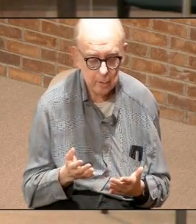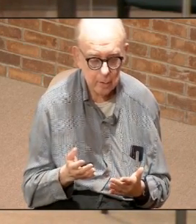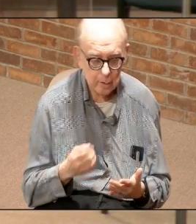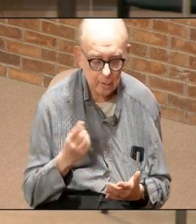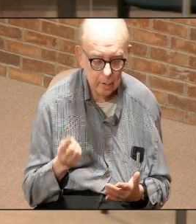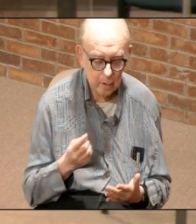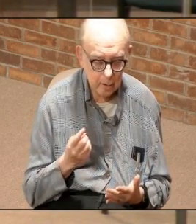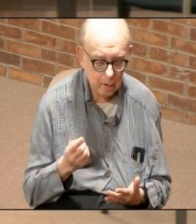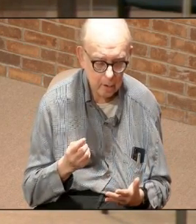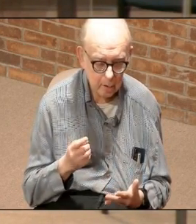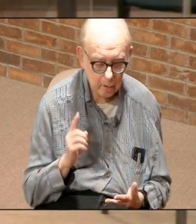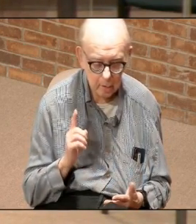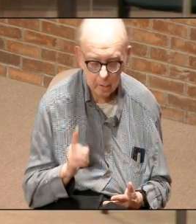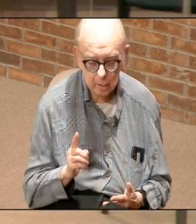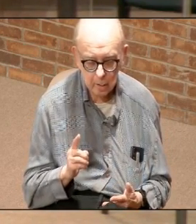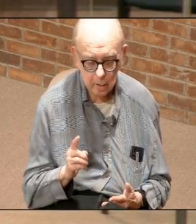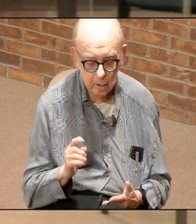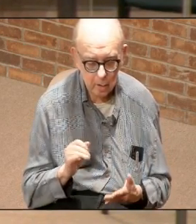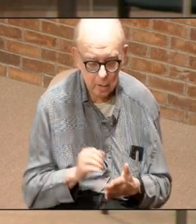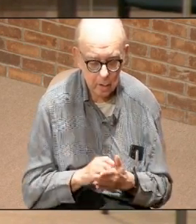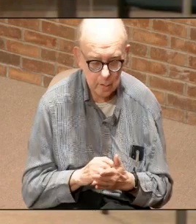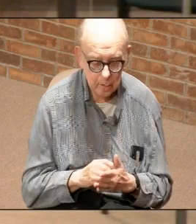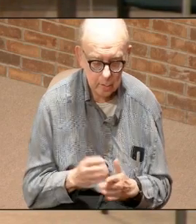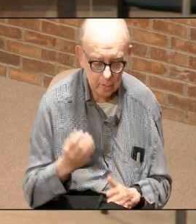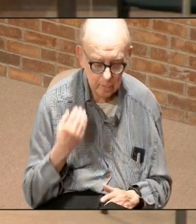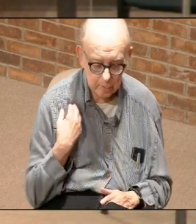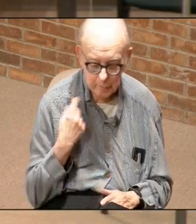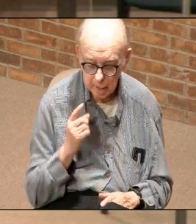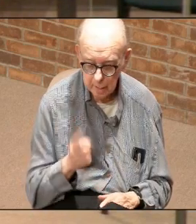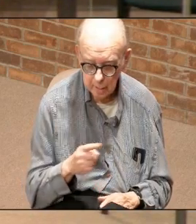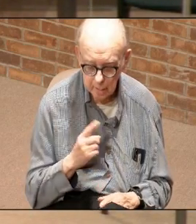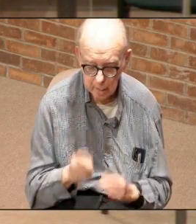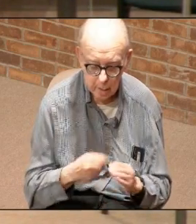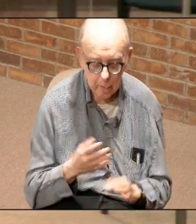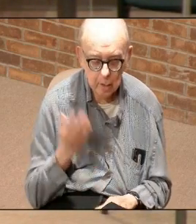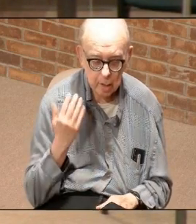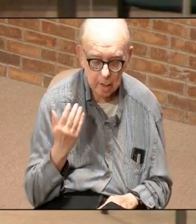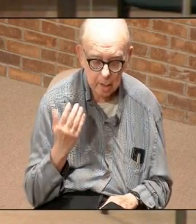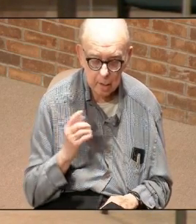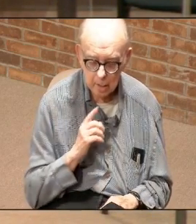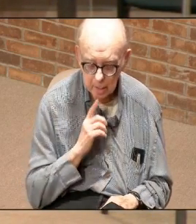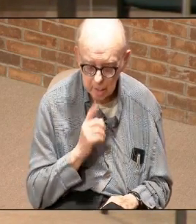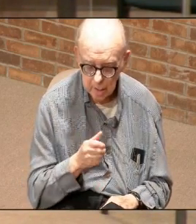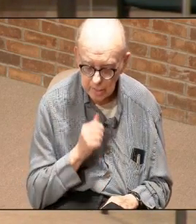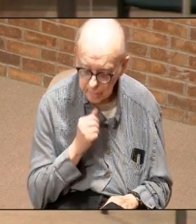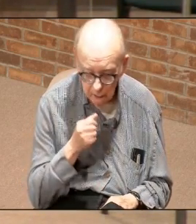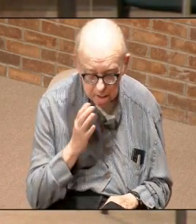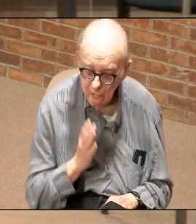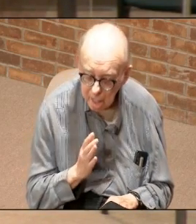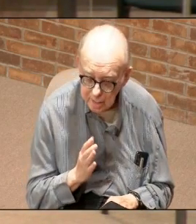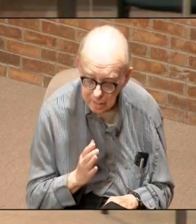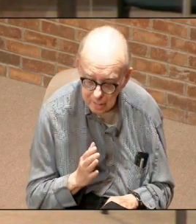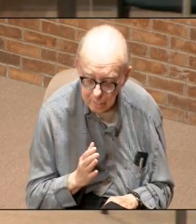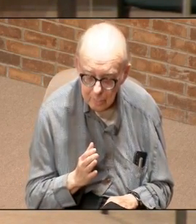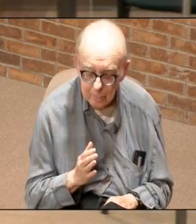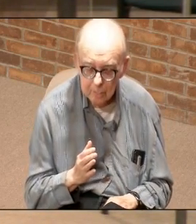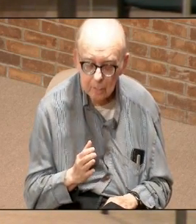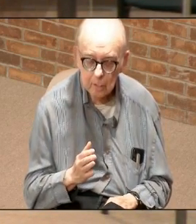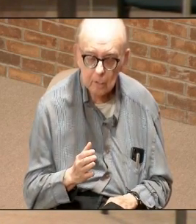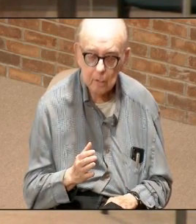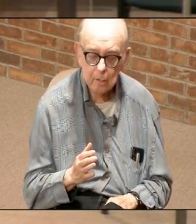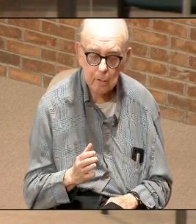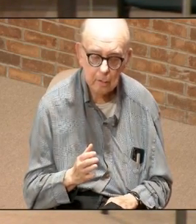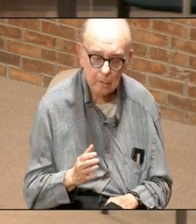The only one that is reminding you of your past is not God.